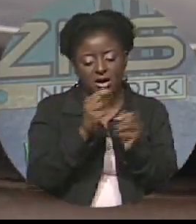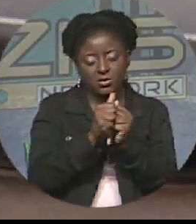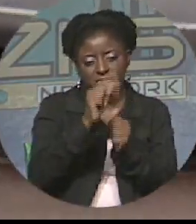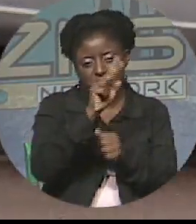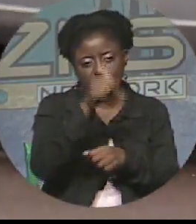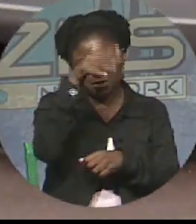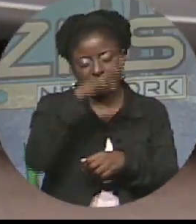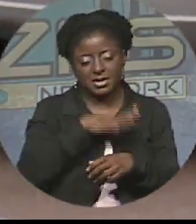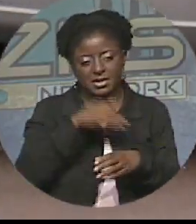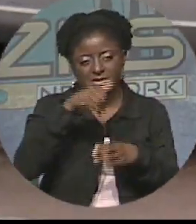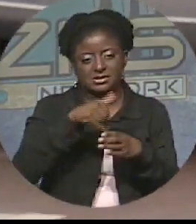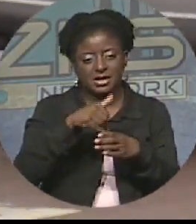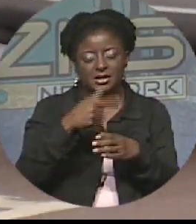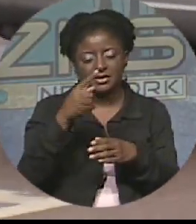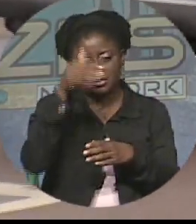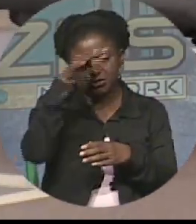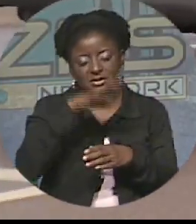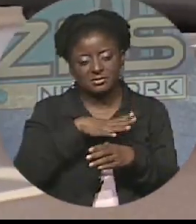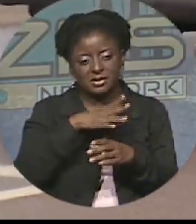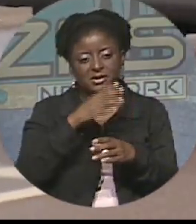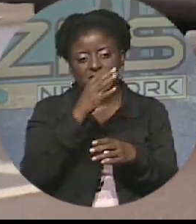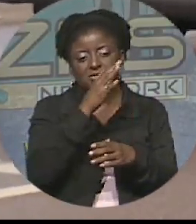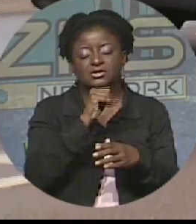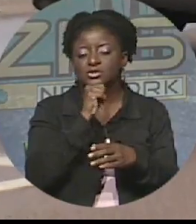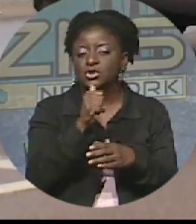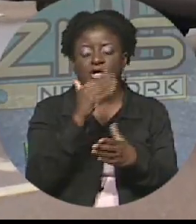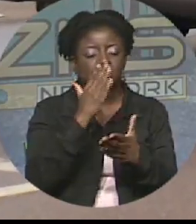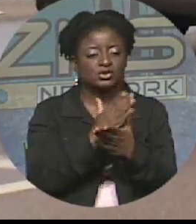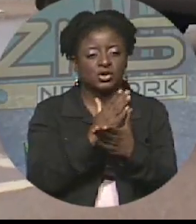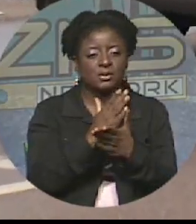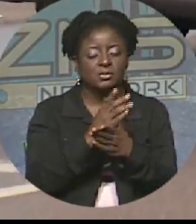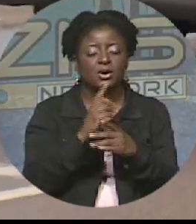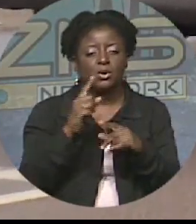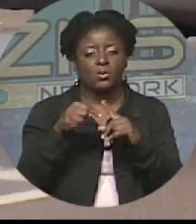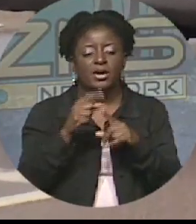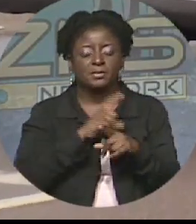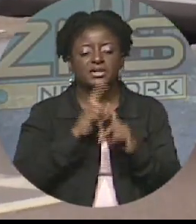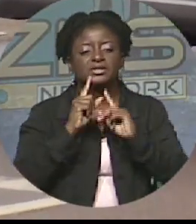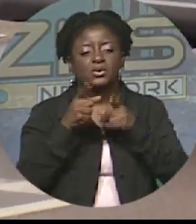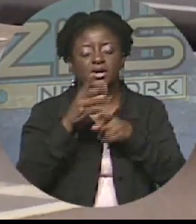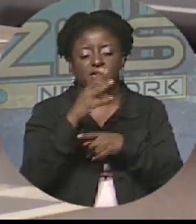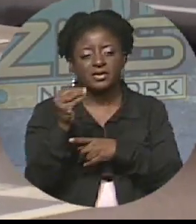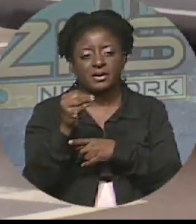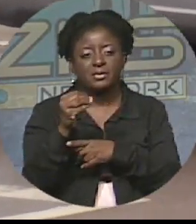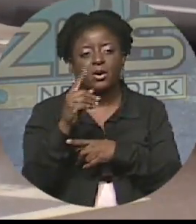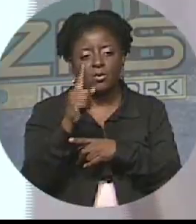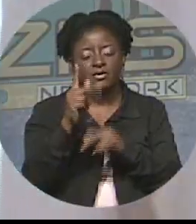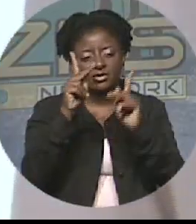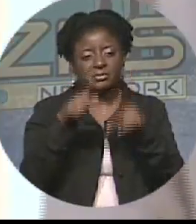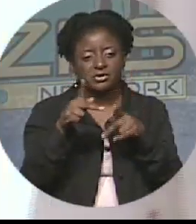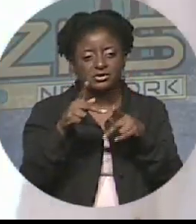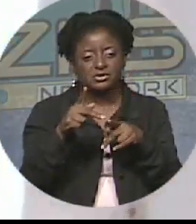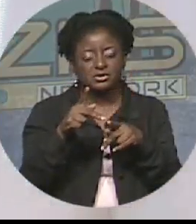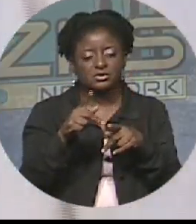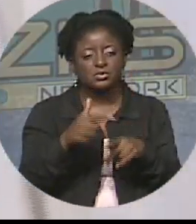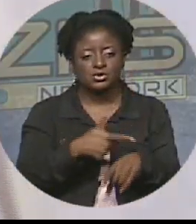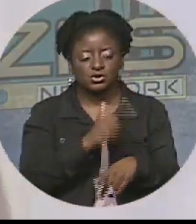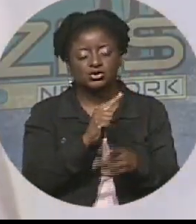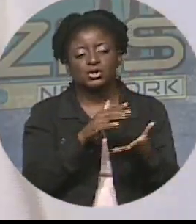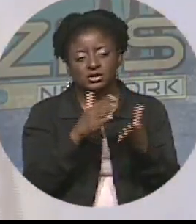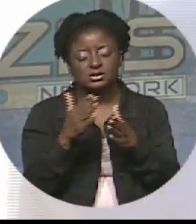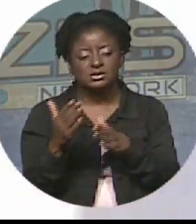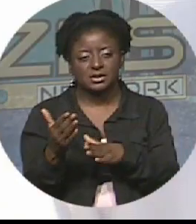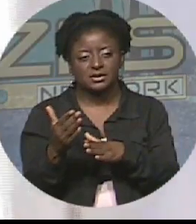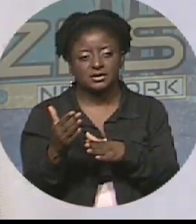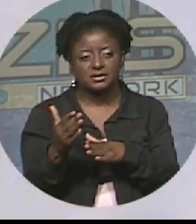men apparently failed to stop when ordered to by police. A chase ensued and one of the culprits was fatally shot. In court, both of them